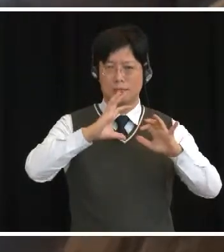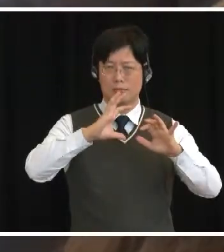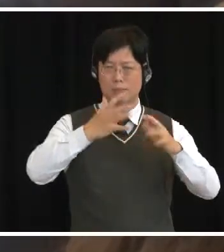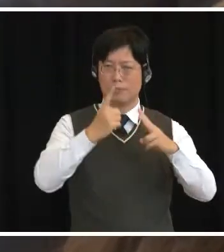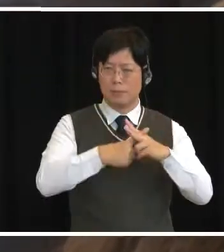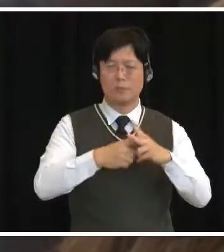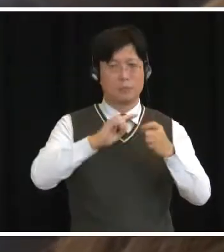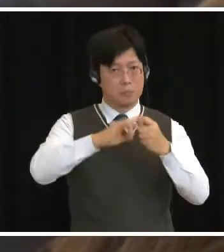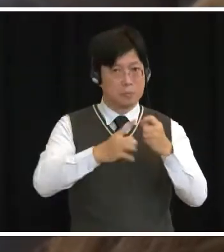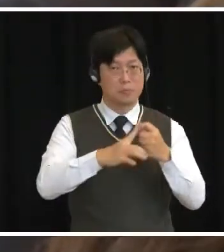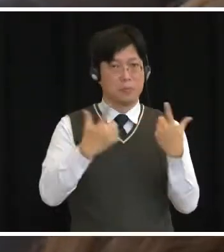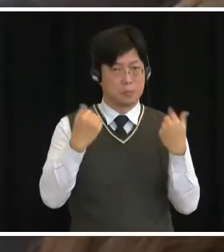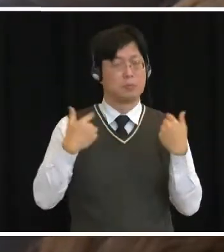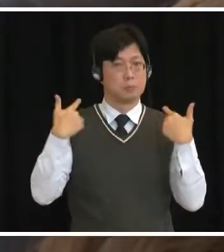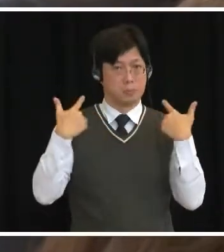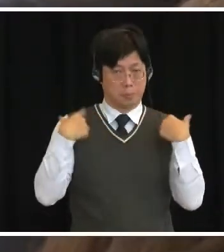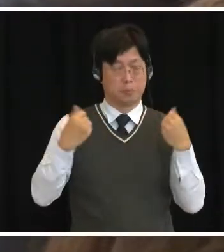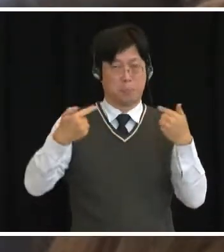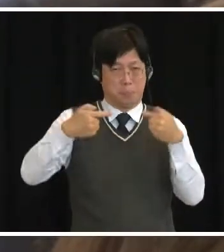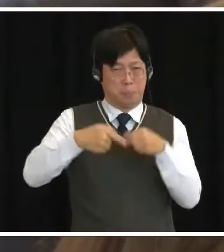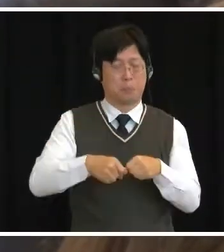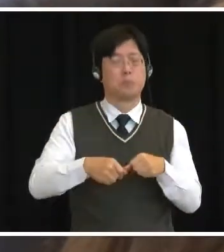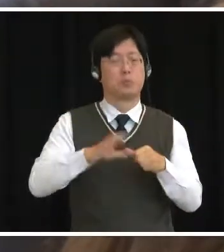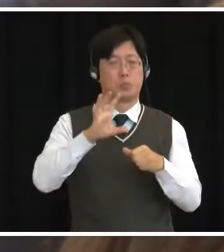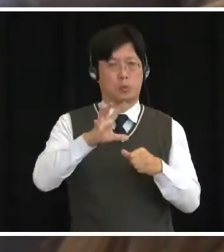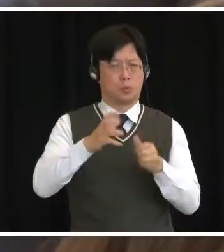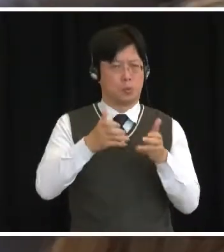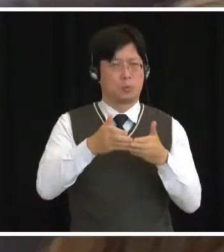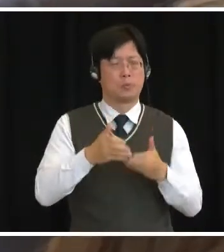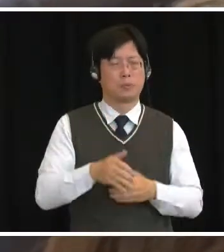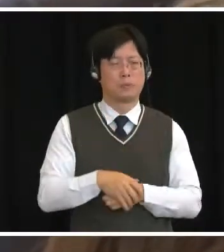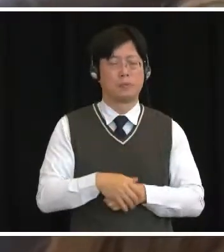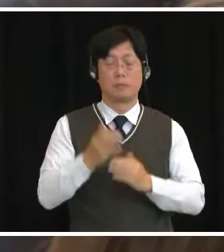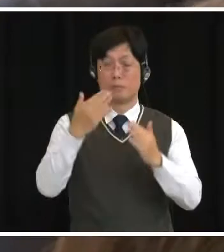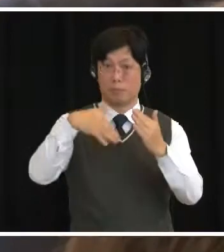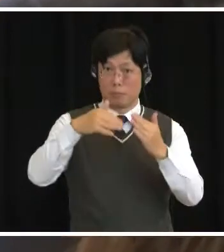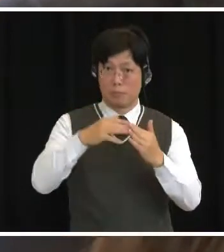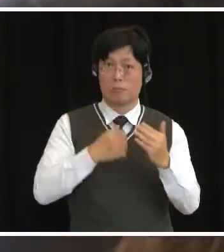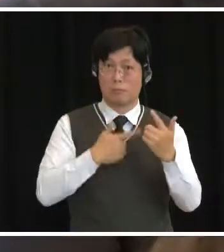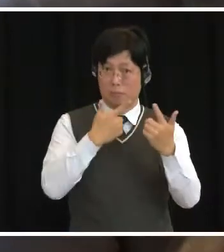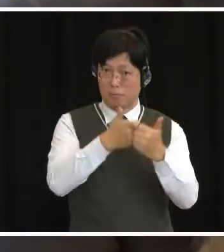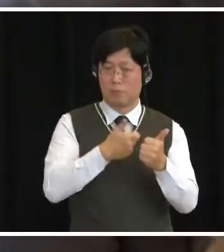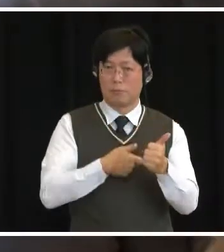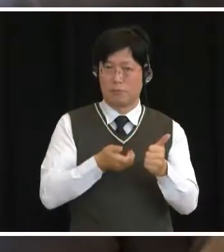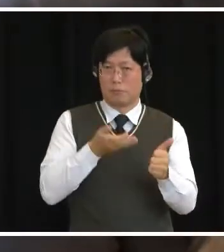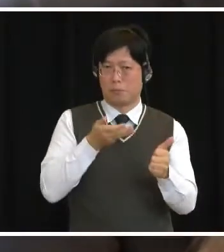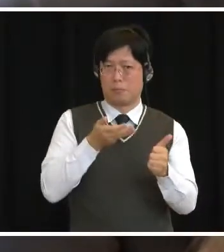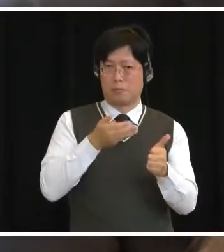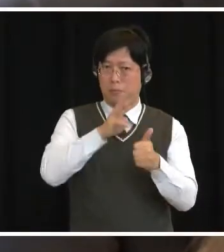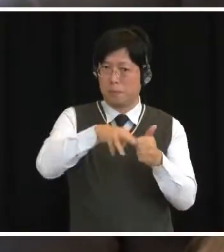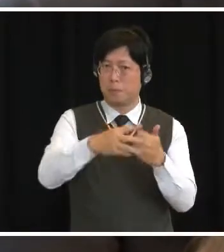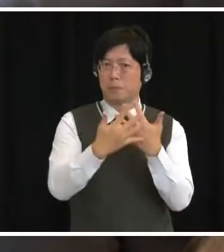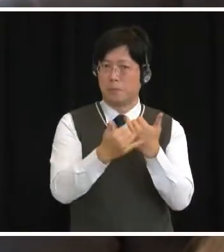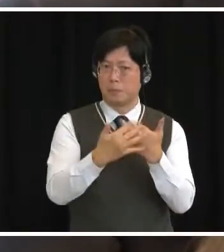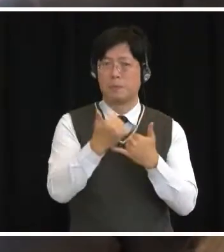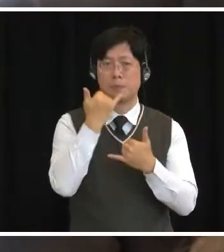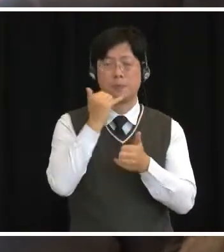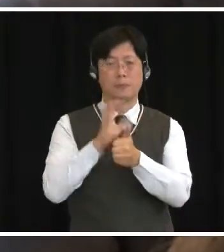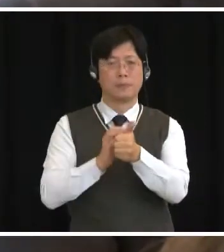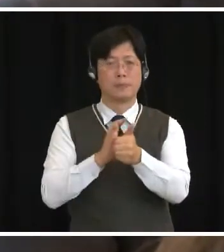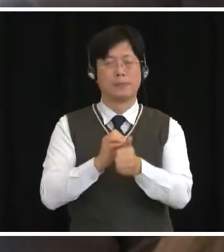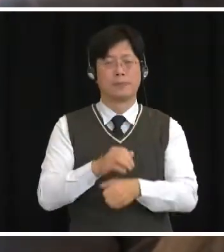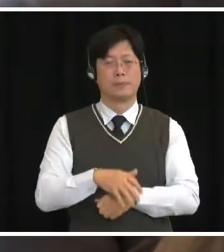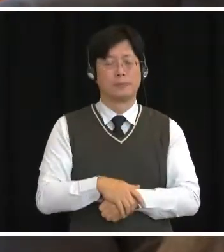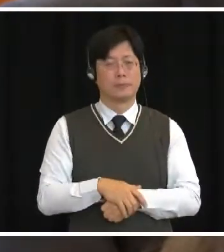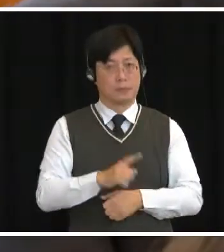education is already incorporated into the curriculum in middle school and elementary